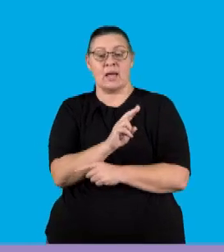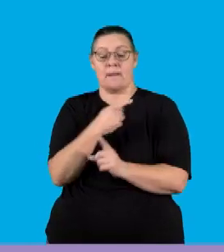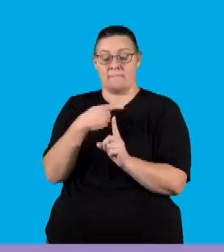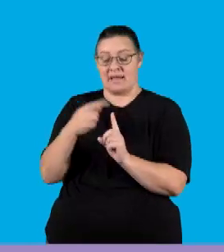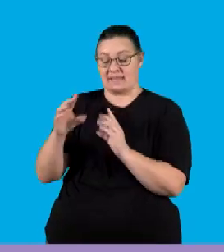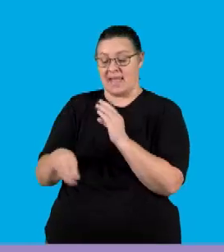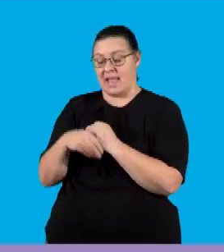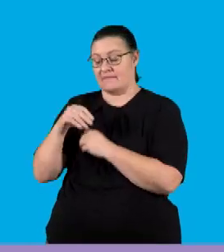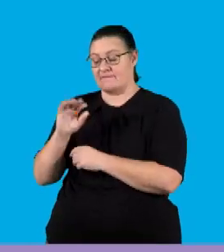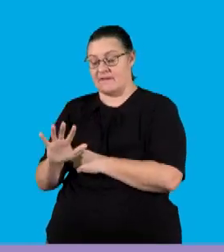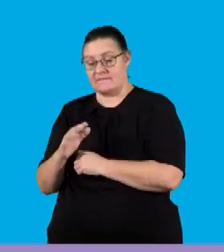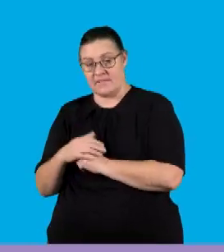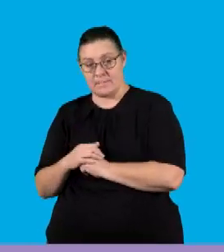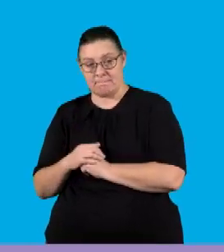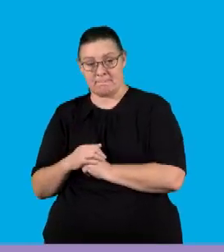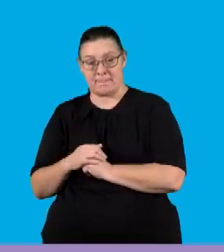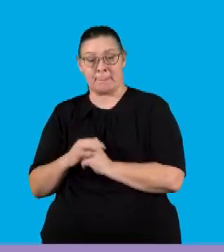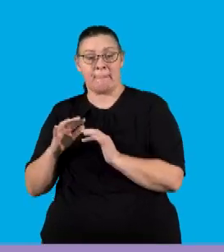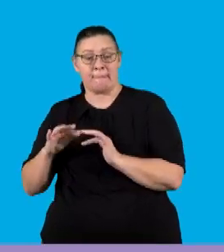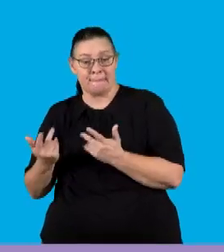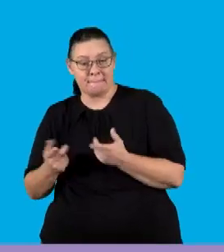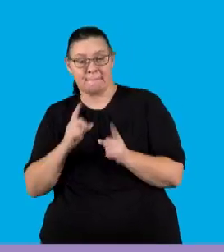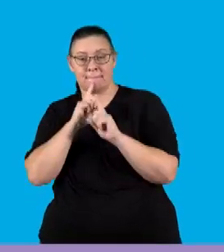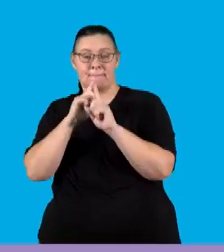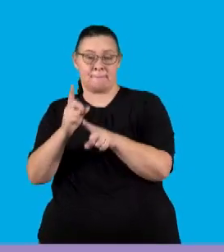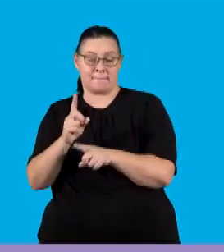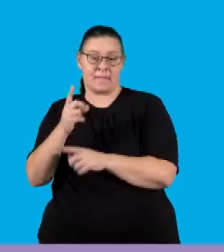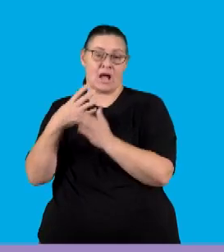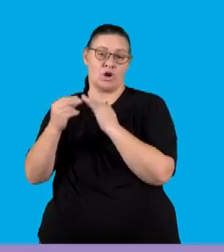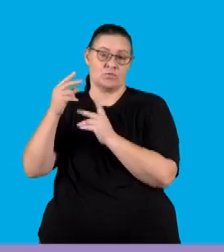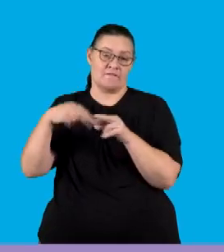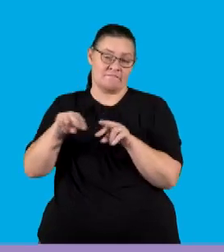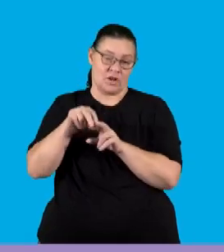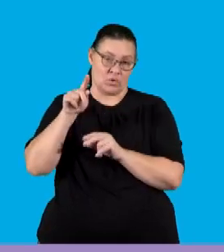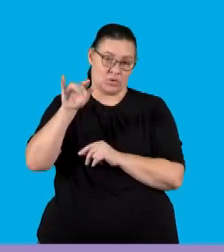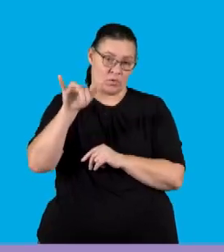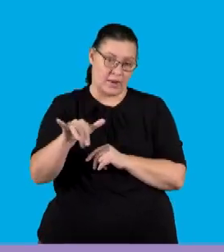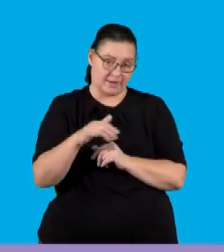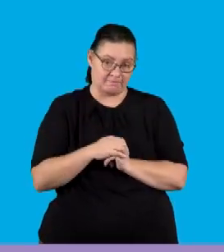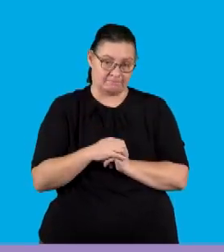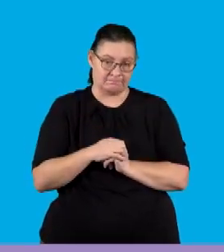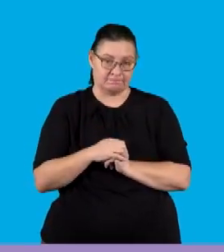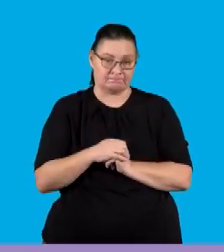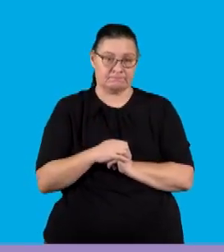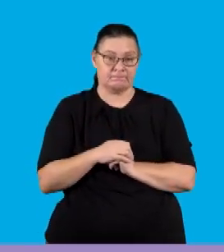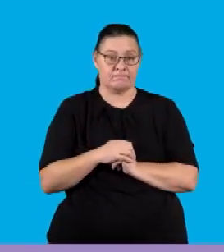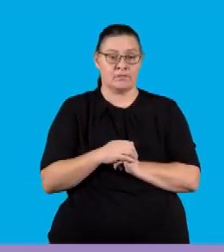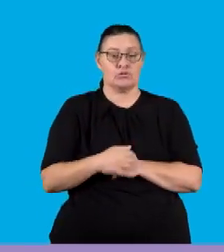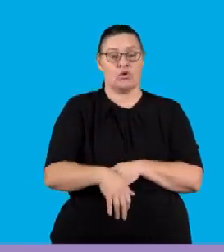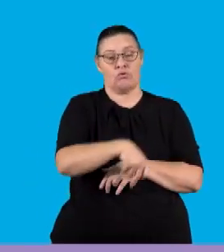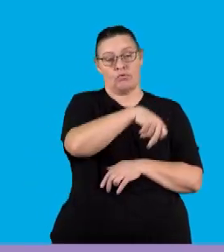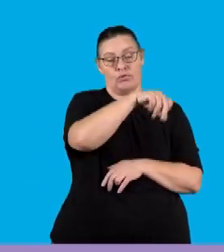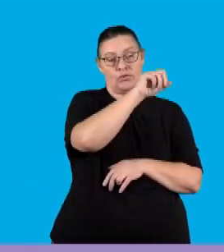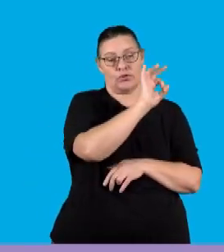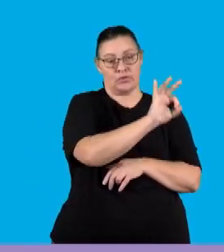2 and then add 5. And that's how we are going to get our output value, which is our y. So